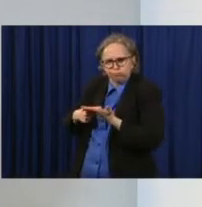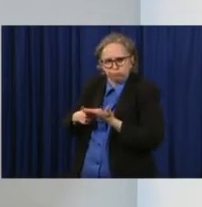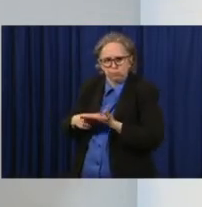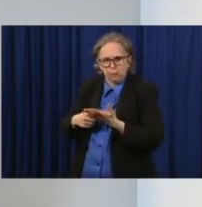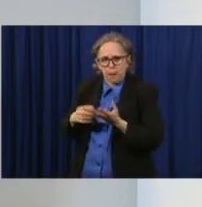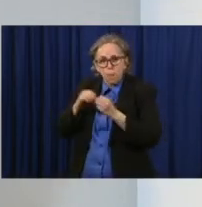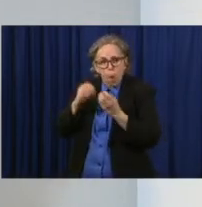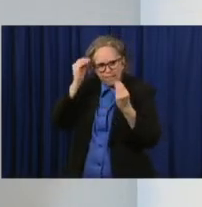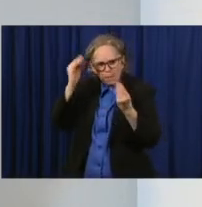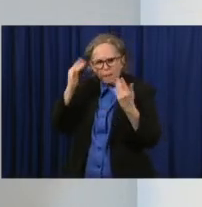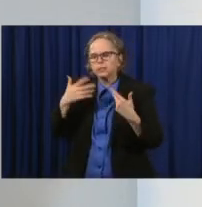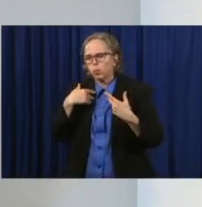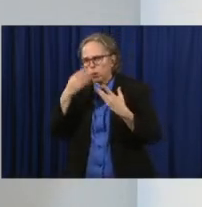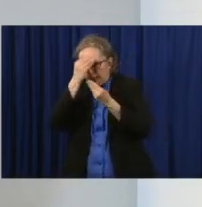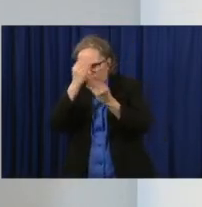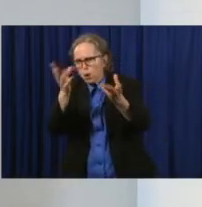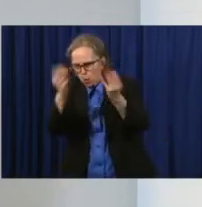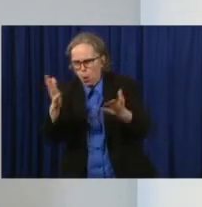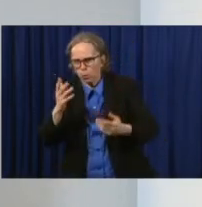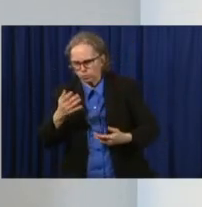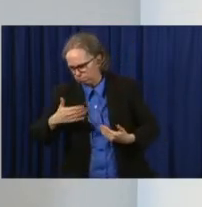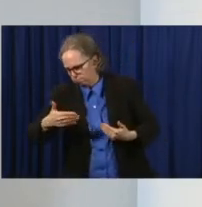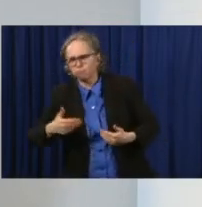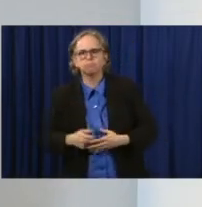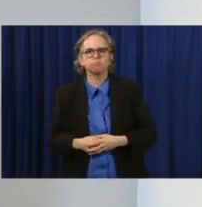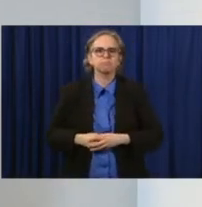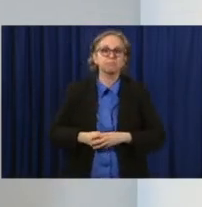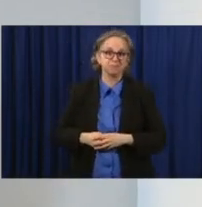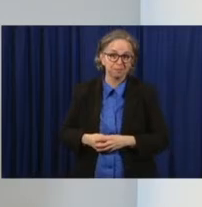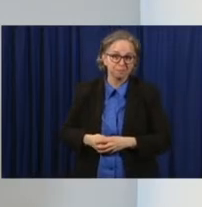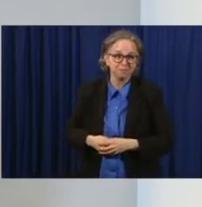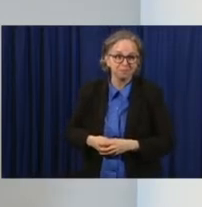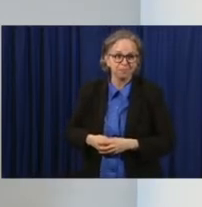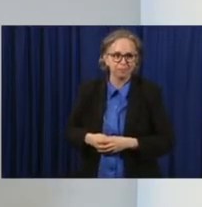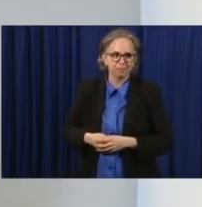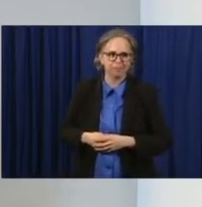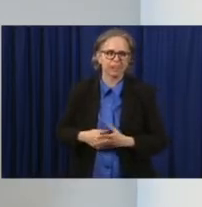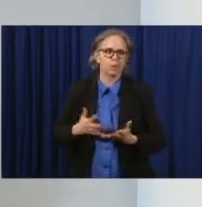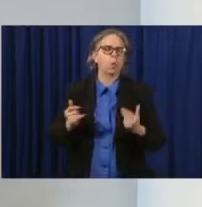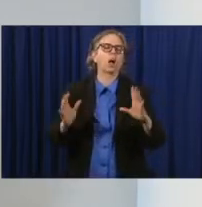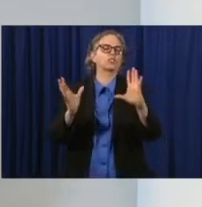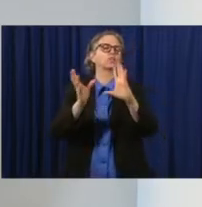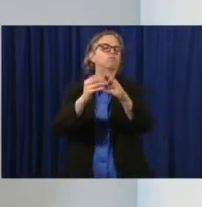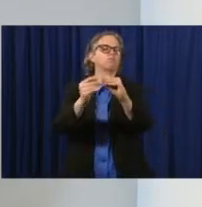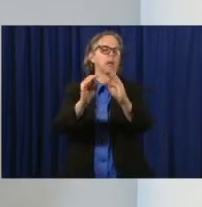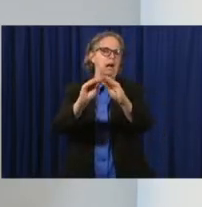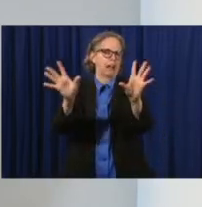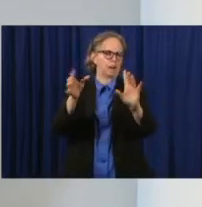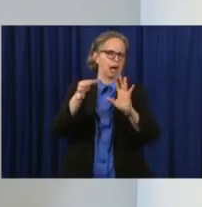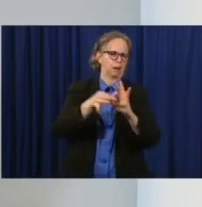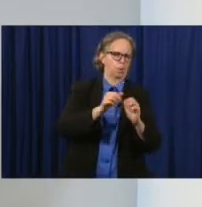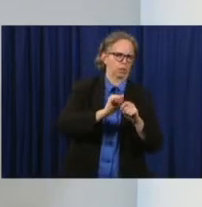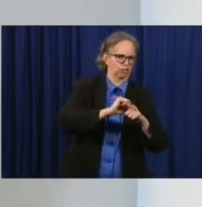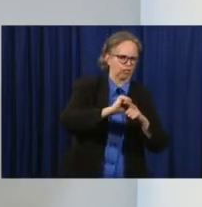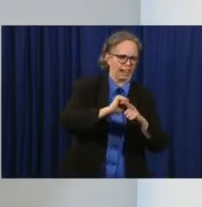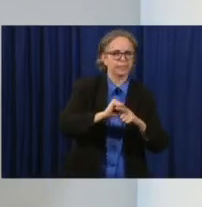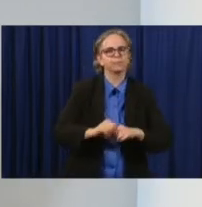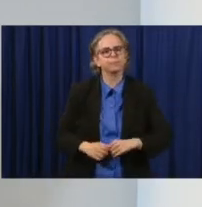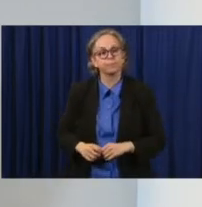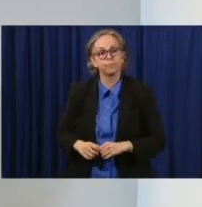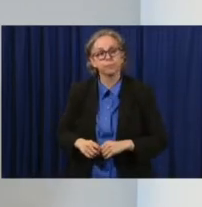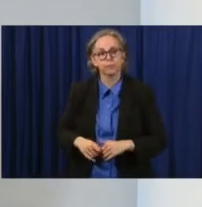this conversation in the near future, but wanted to clarify that. And then finally, on